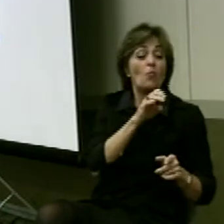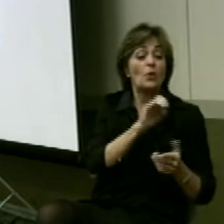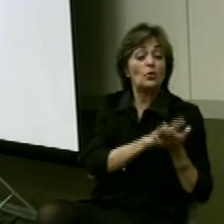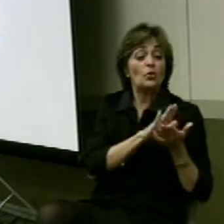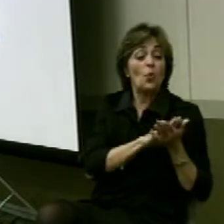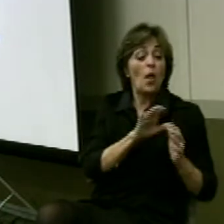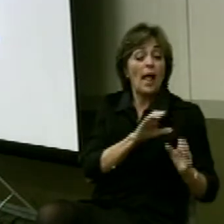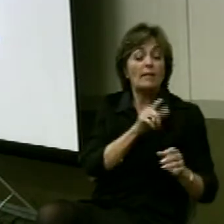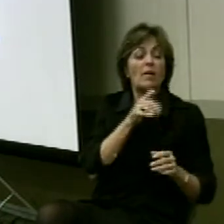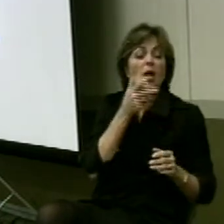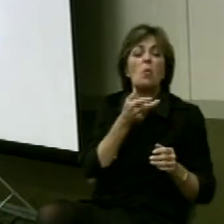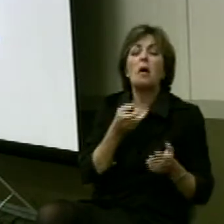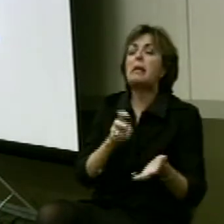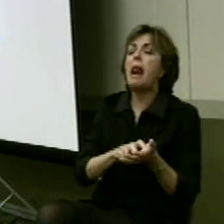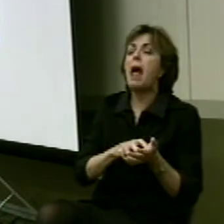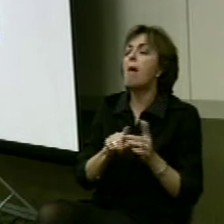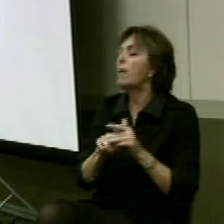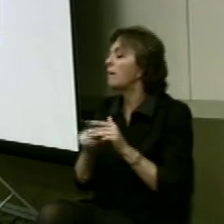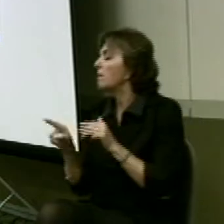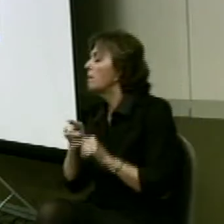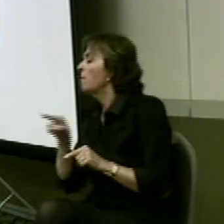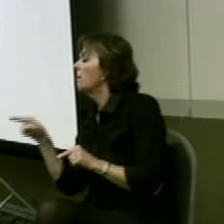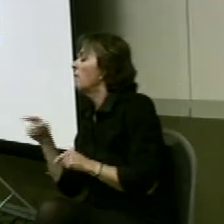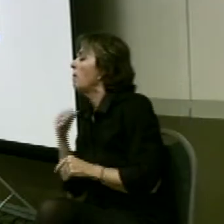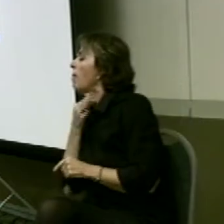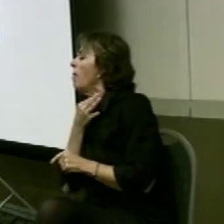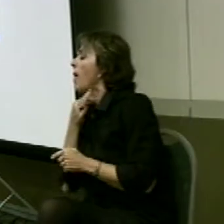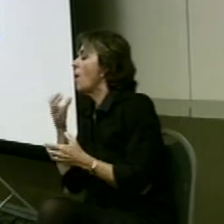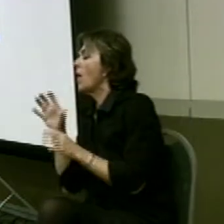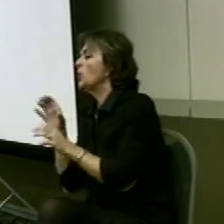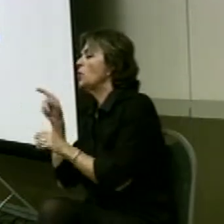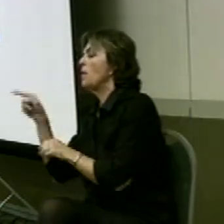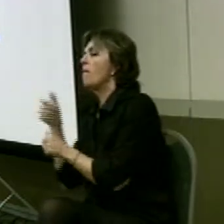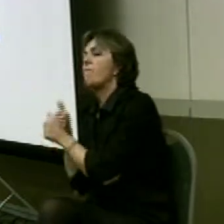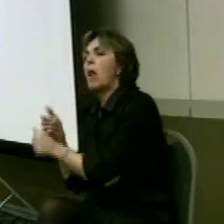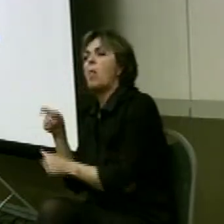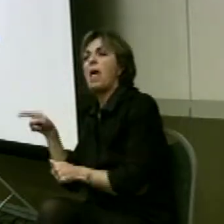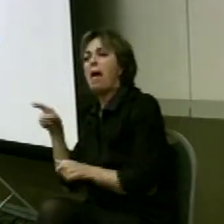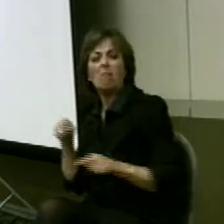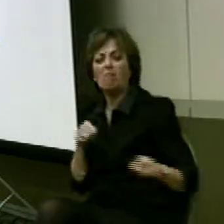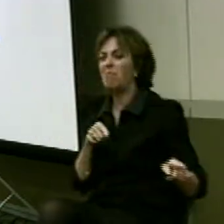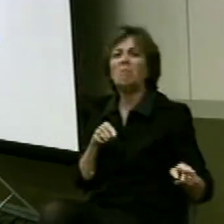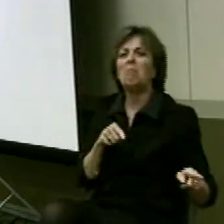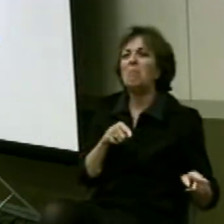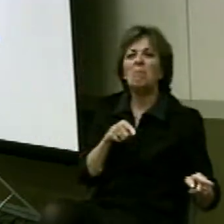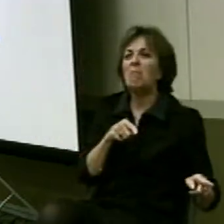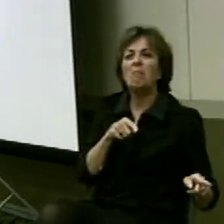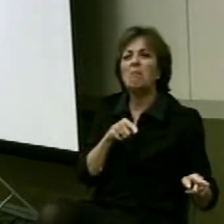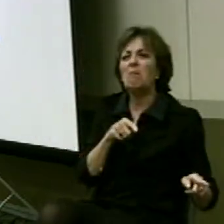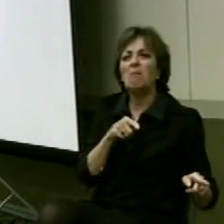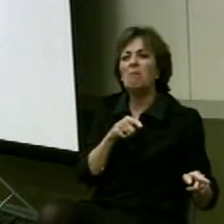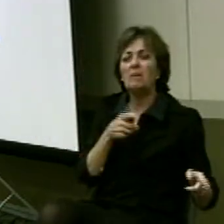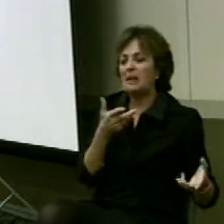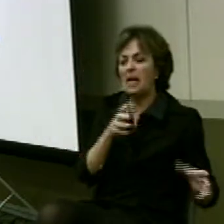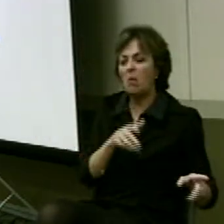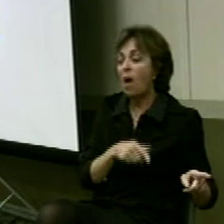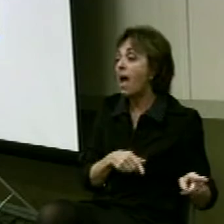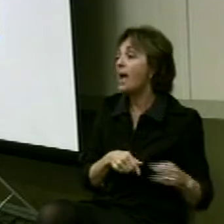would get up from the preschool activity, walk over to the second grade kids, and, I want to do that. He didn't want to do what they're doing over